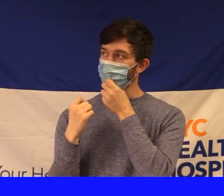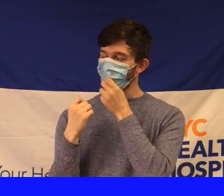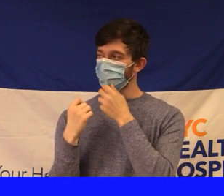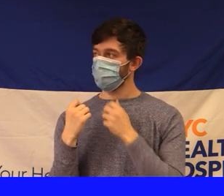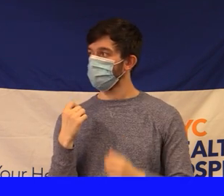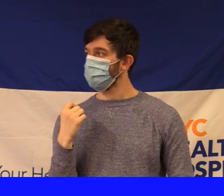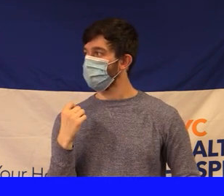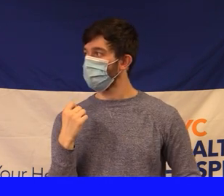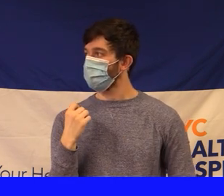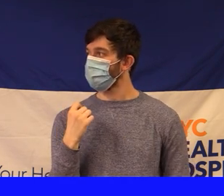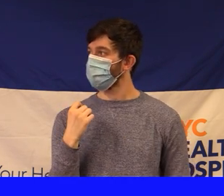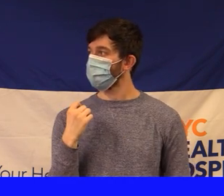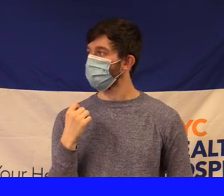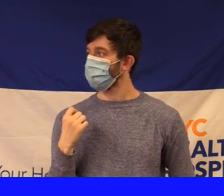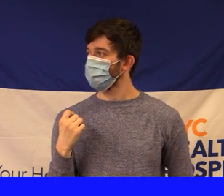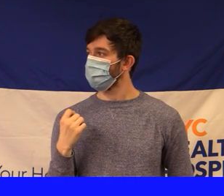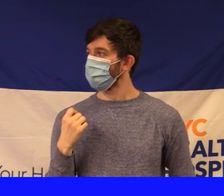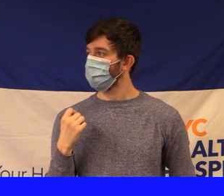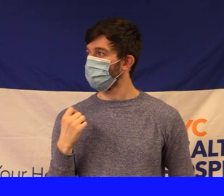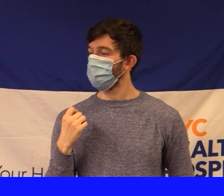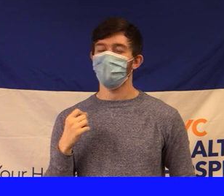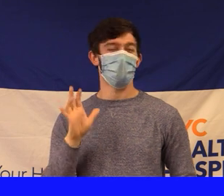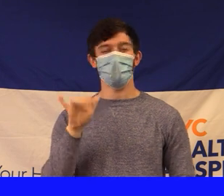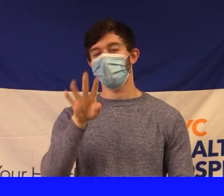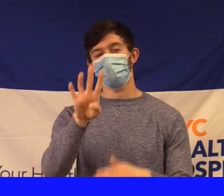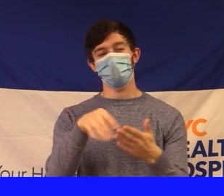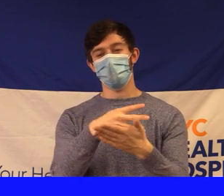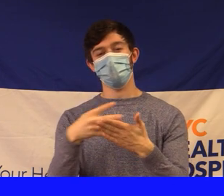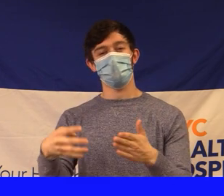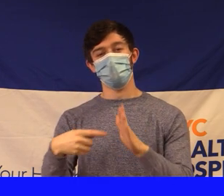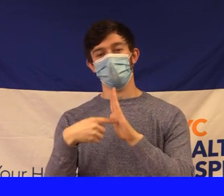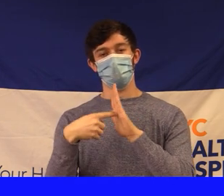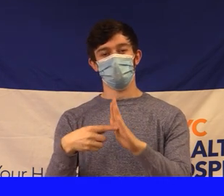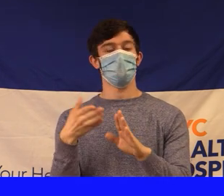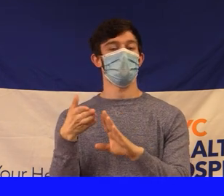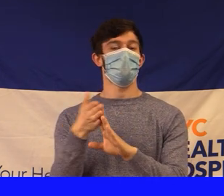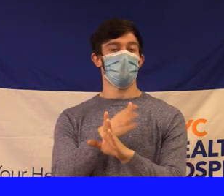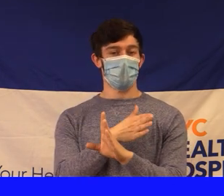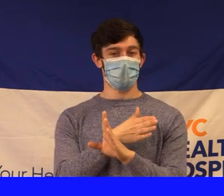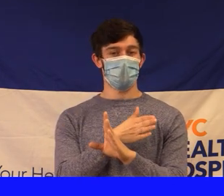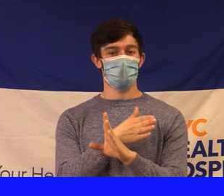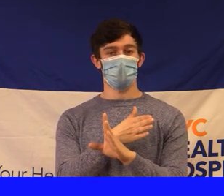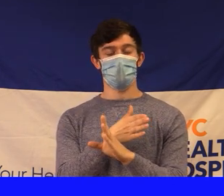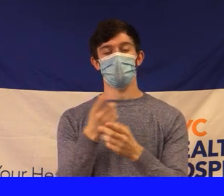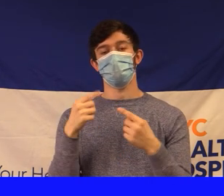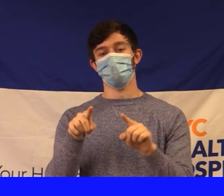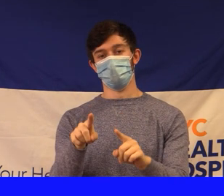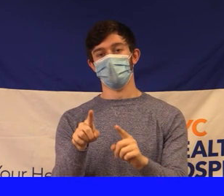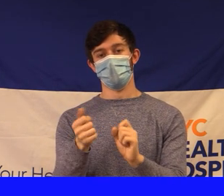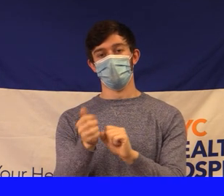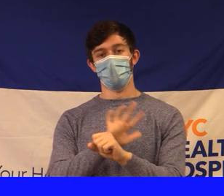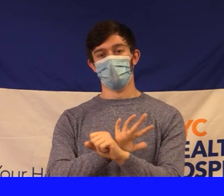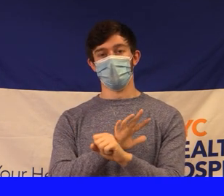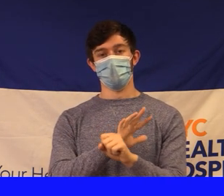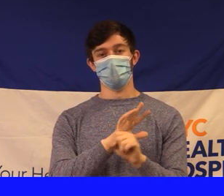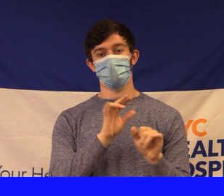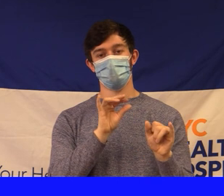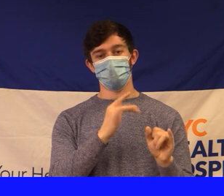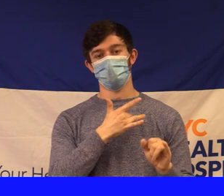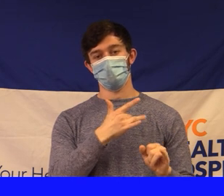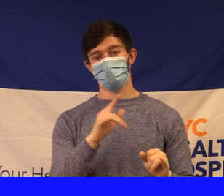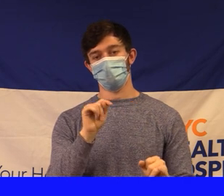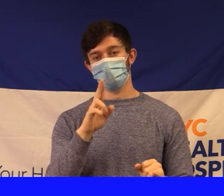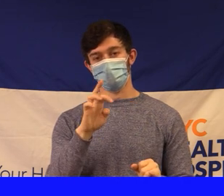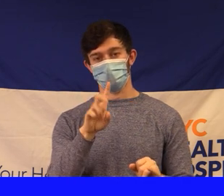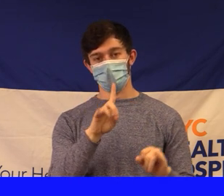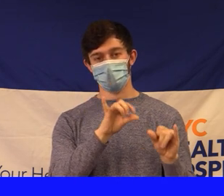the pre-COVID and the now kind of between COVID trips, I